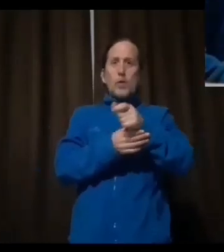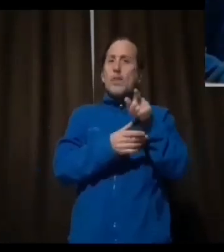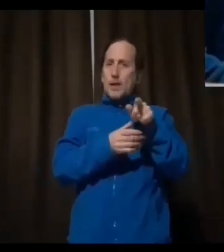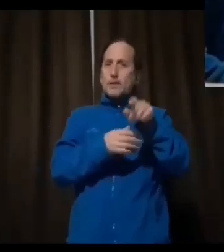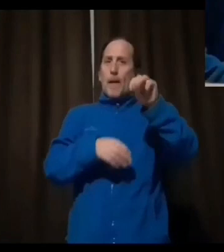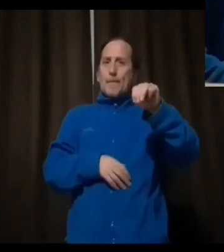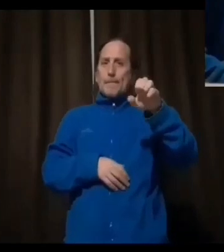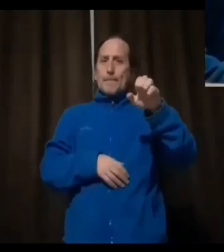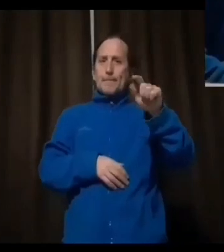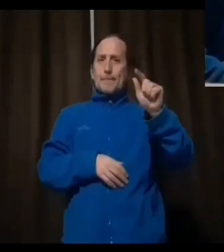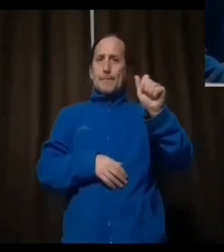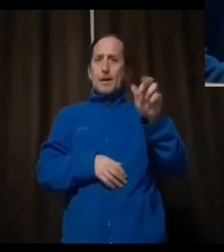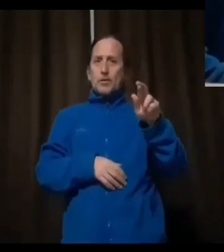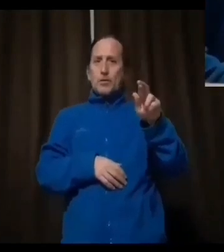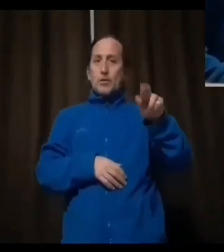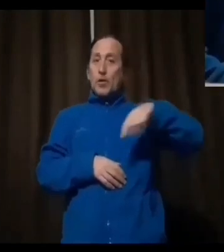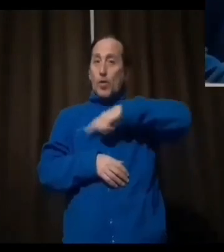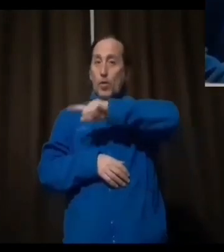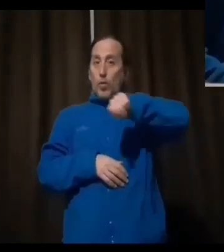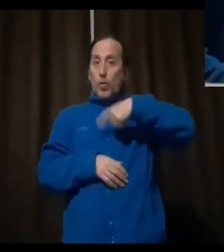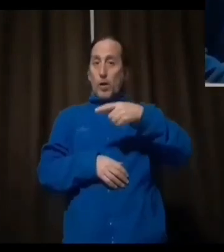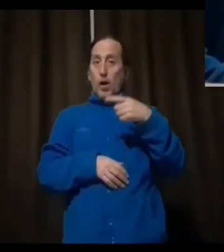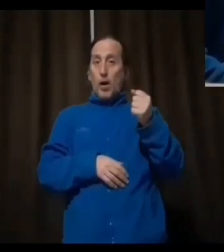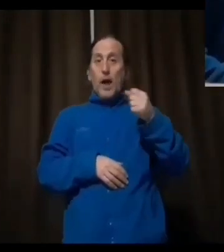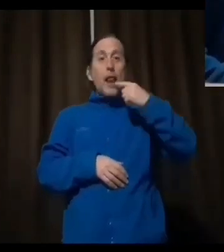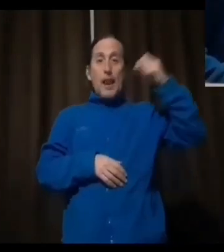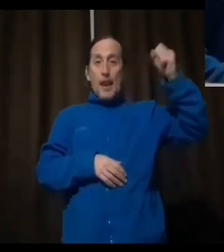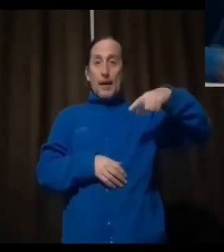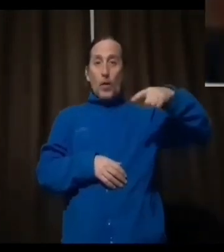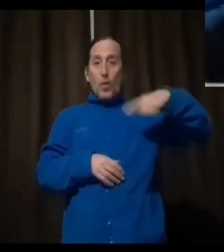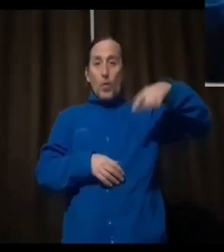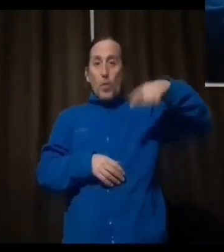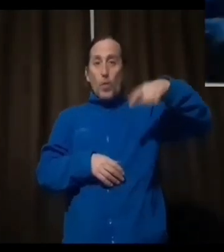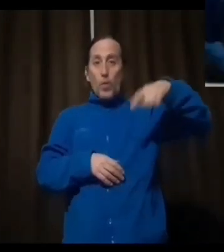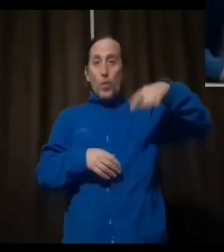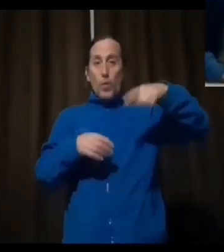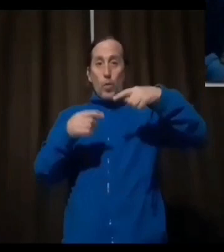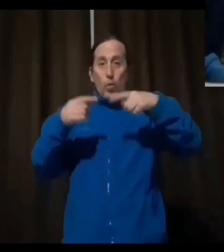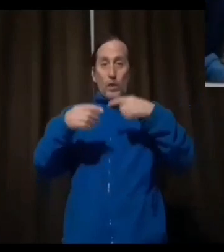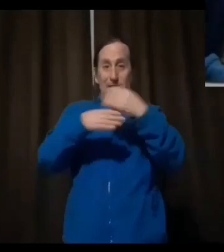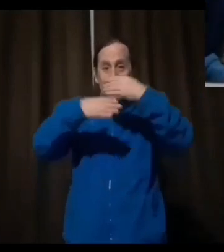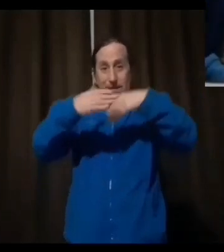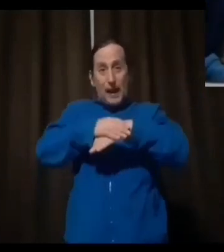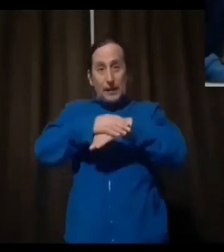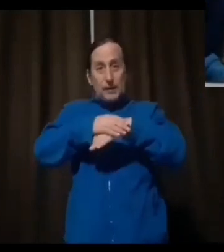light spinning in vortices within space-time fabric. So it's energy that's being fired